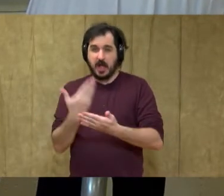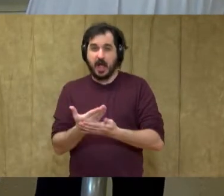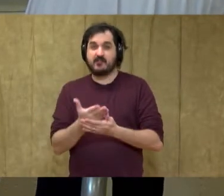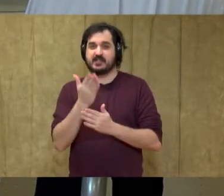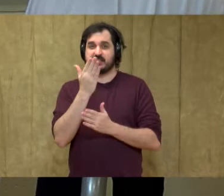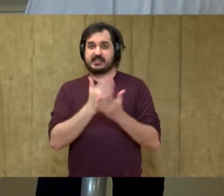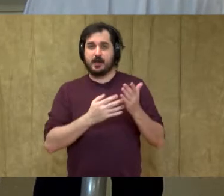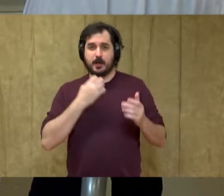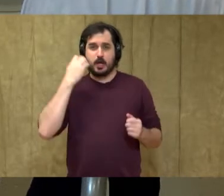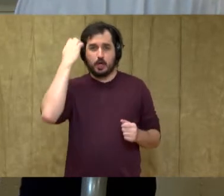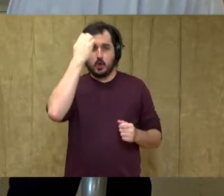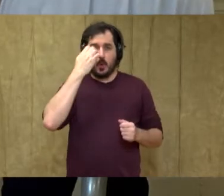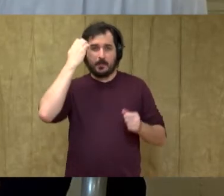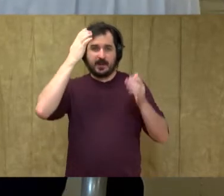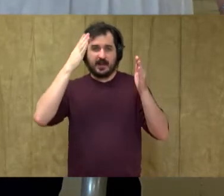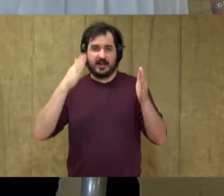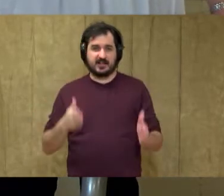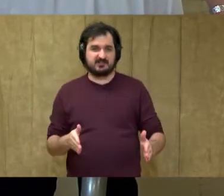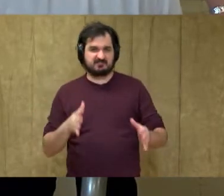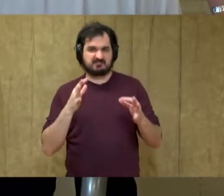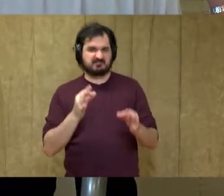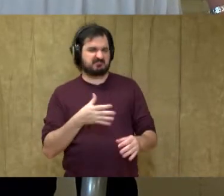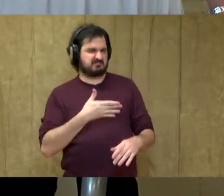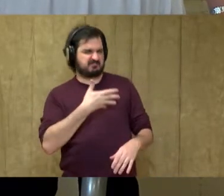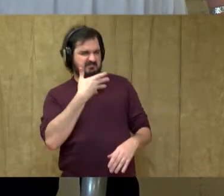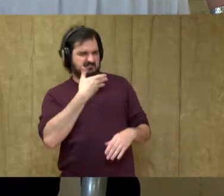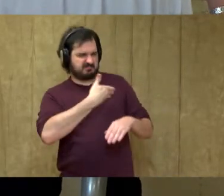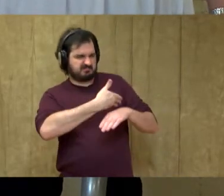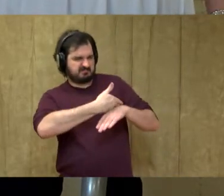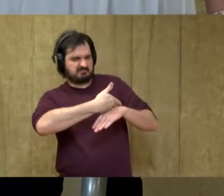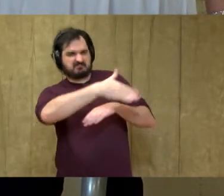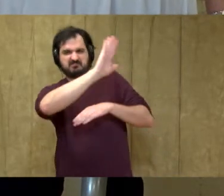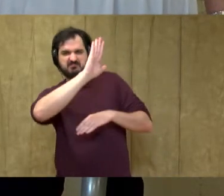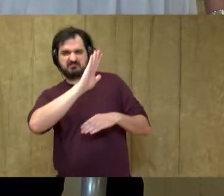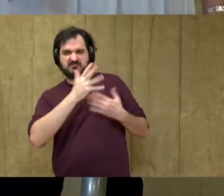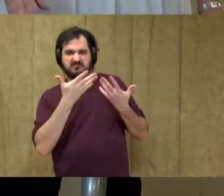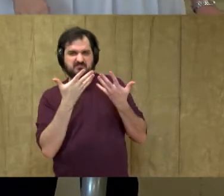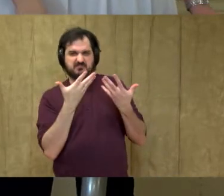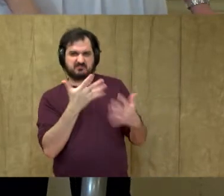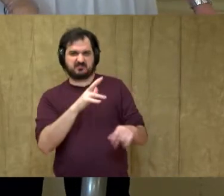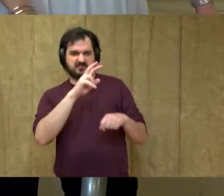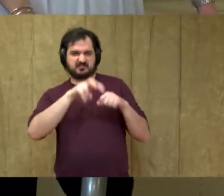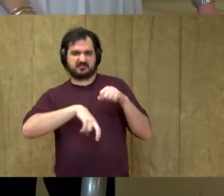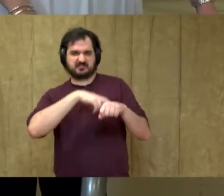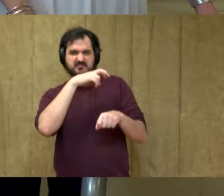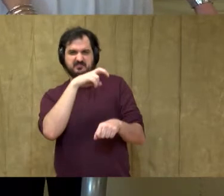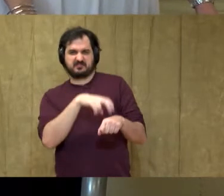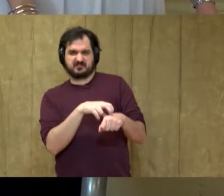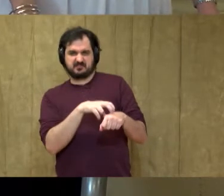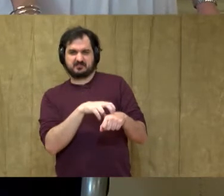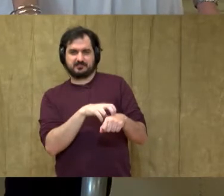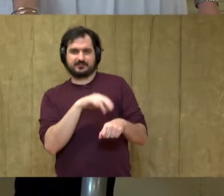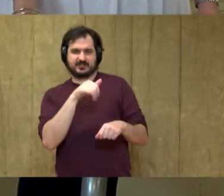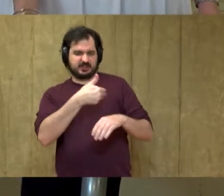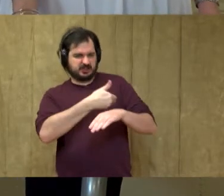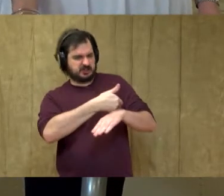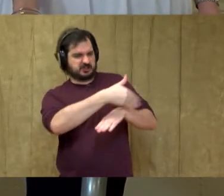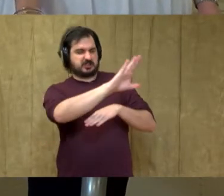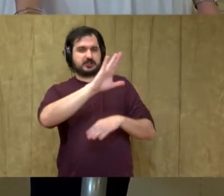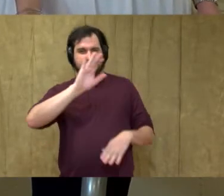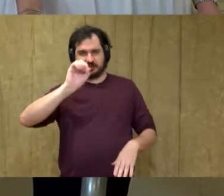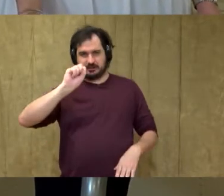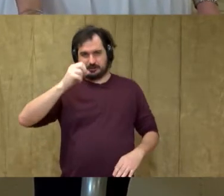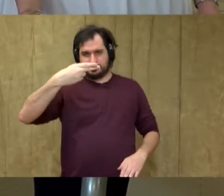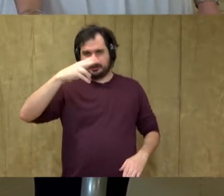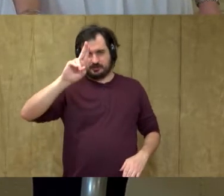mm-mm. And when you were a little bitty baby, you may have even put your hand over your mouth. Scientists learned that it was